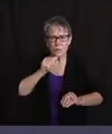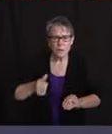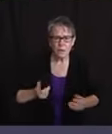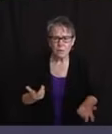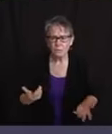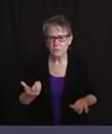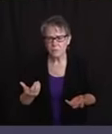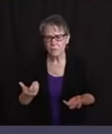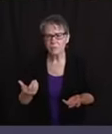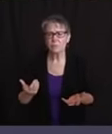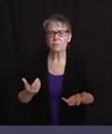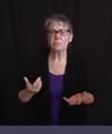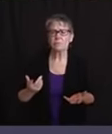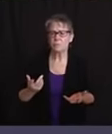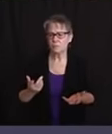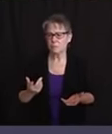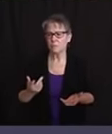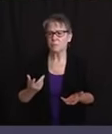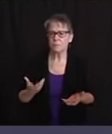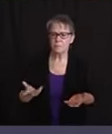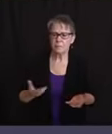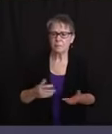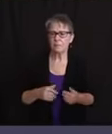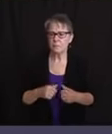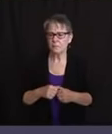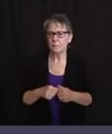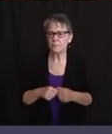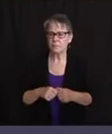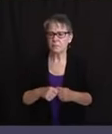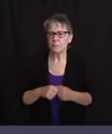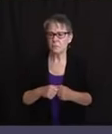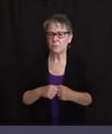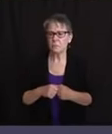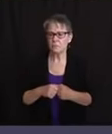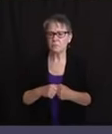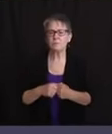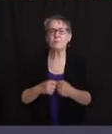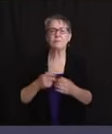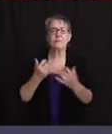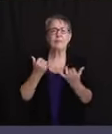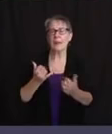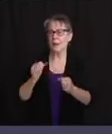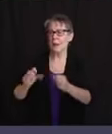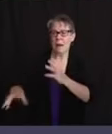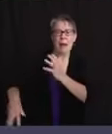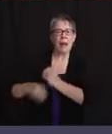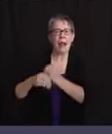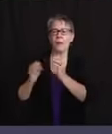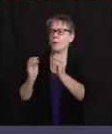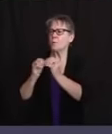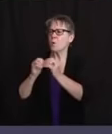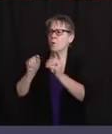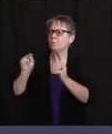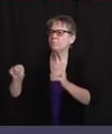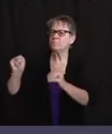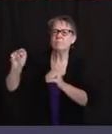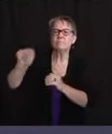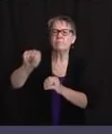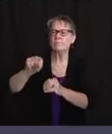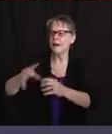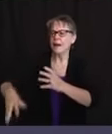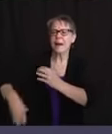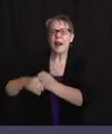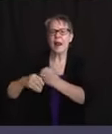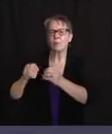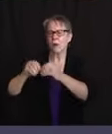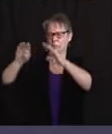extraordinary reality in New Jersey. This is pre-COVID, so we're all, you know, we all have to go back to that moment in time.